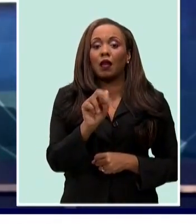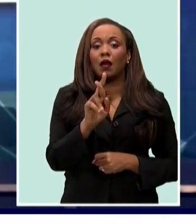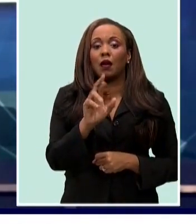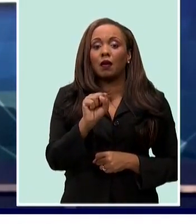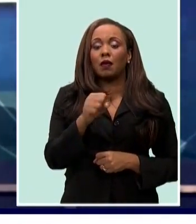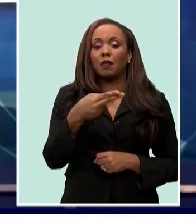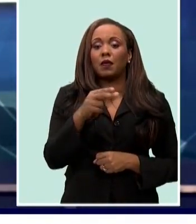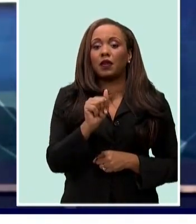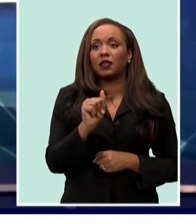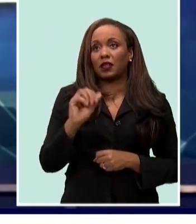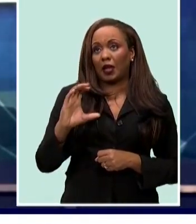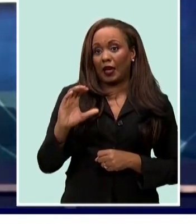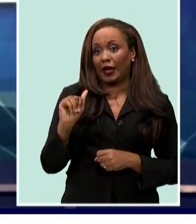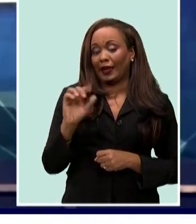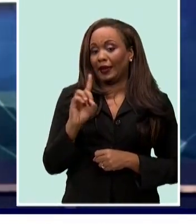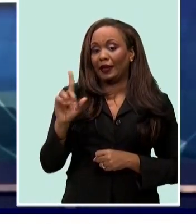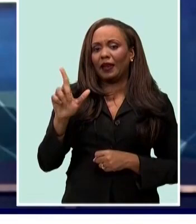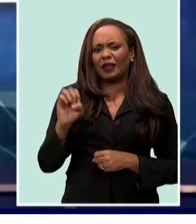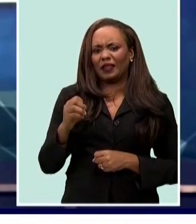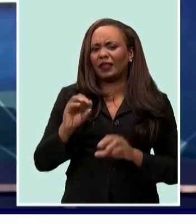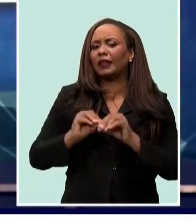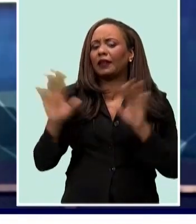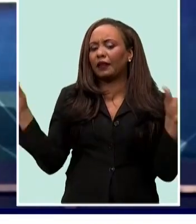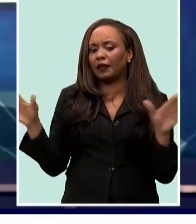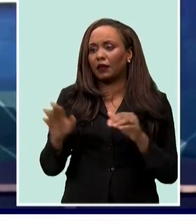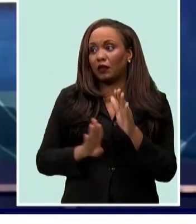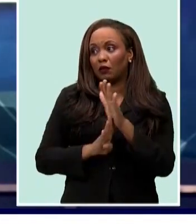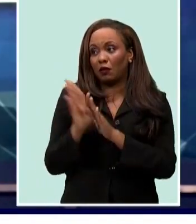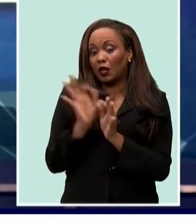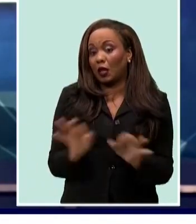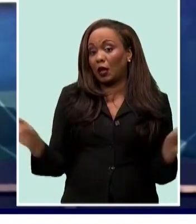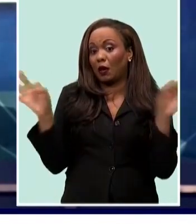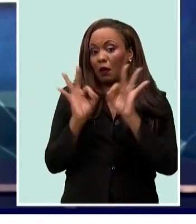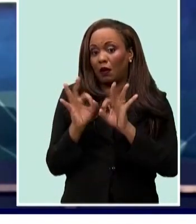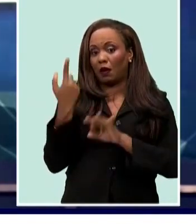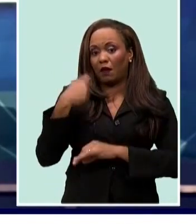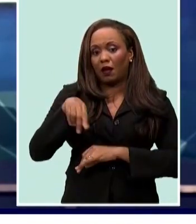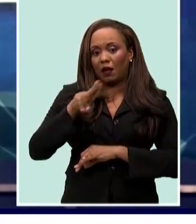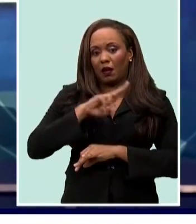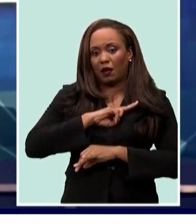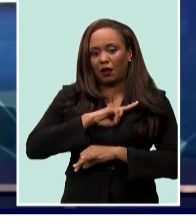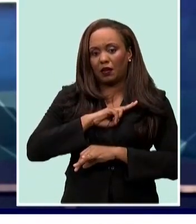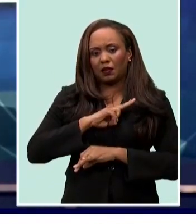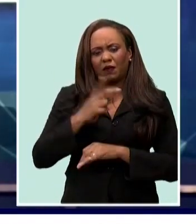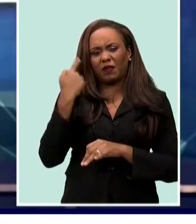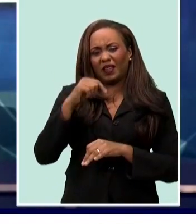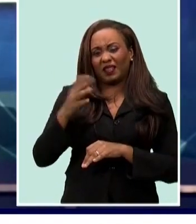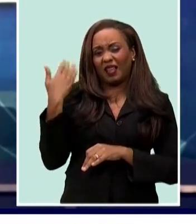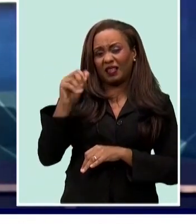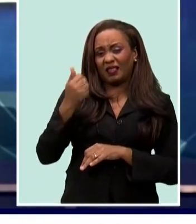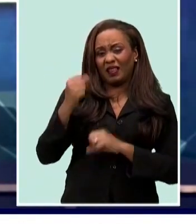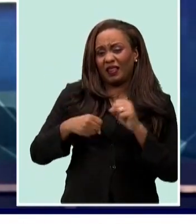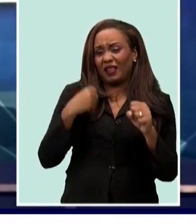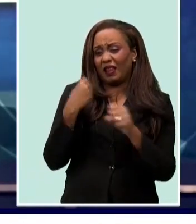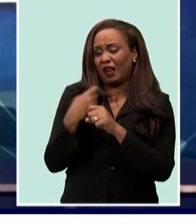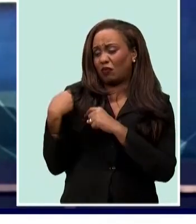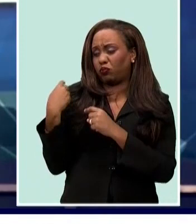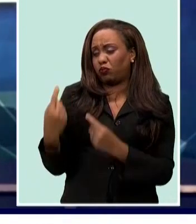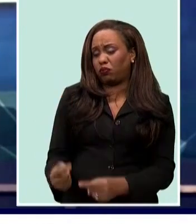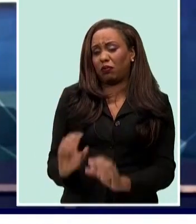the Barbados Labour Party has made it clear that growth is needed for the country to recover from what she labelled the lost